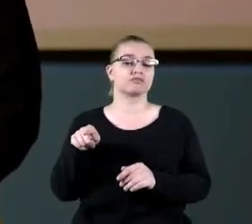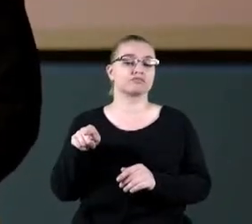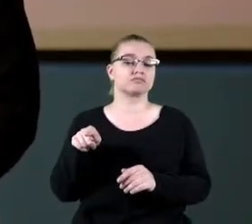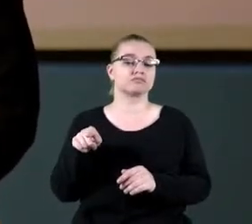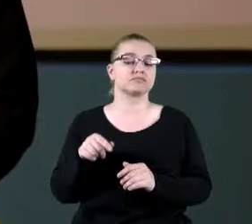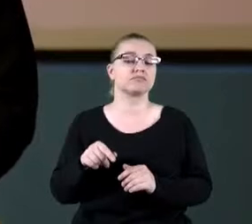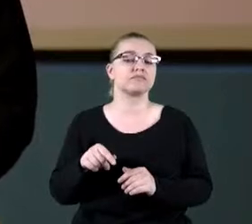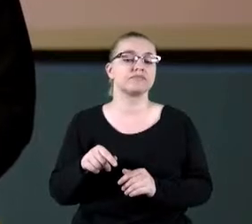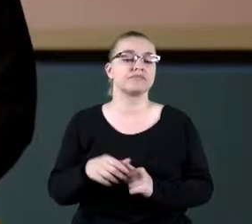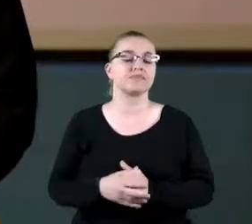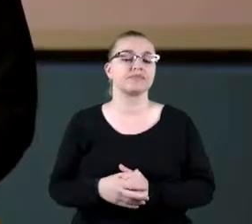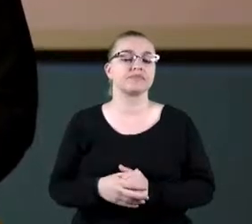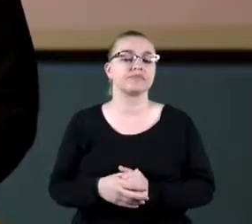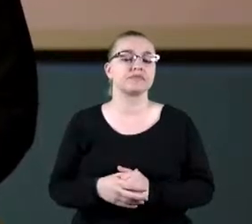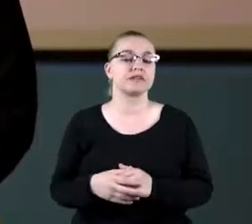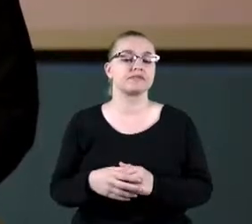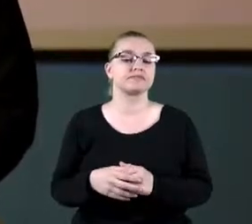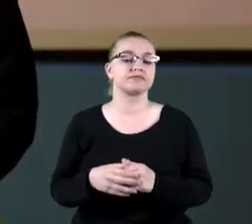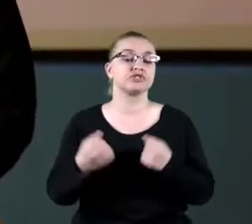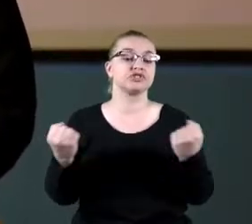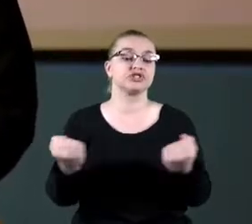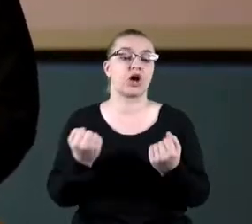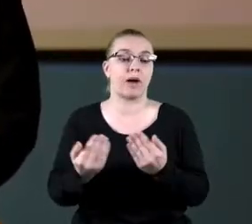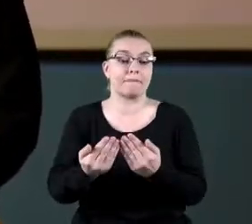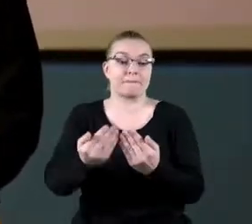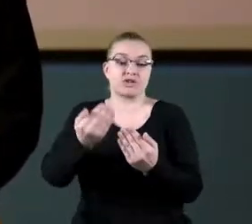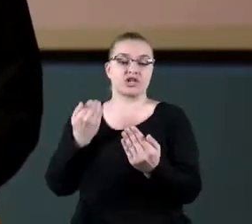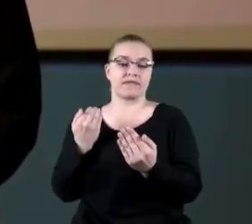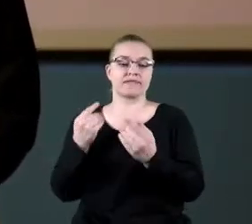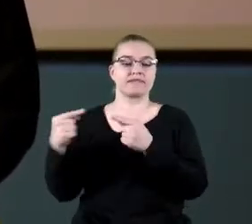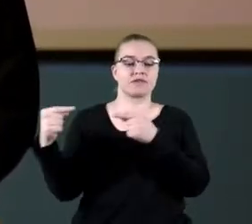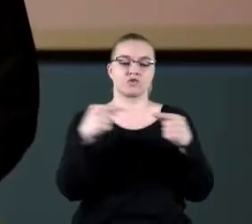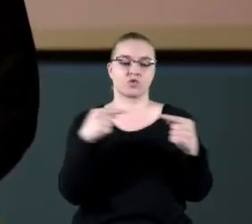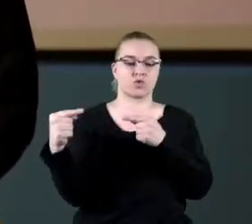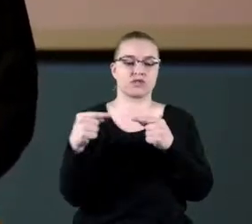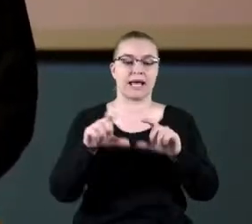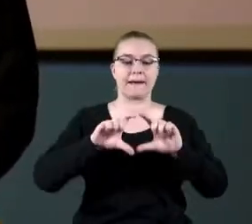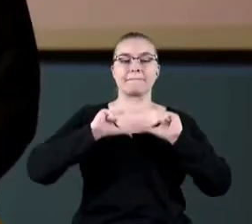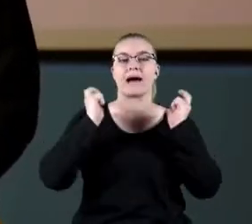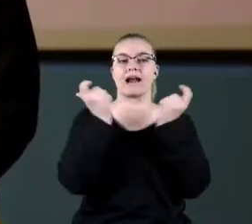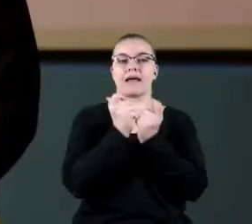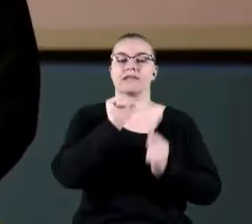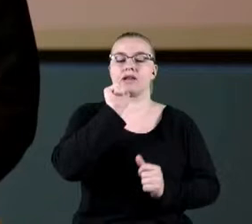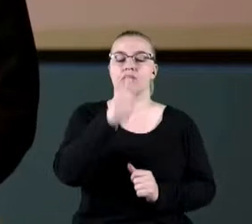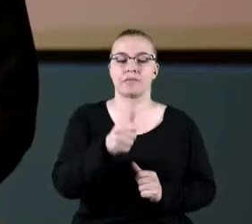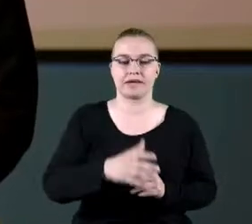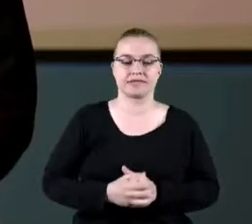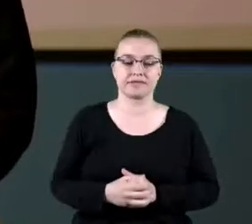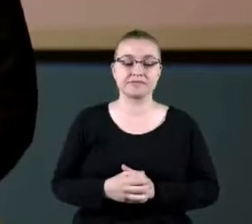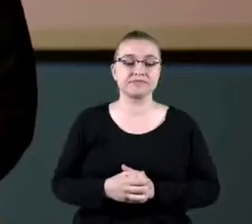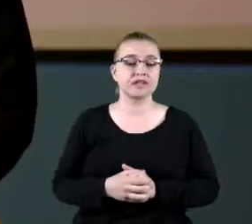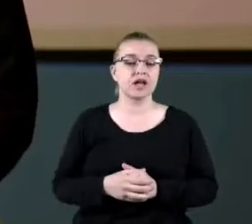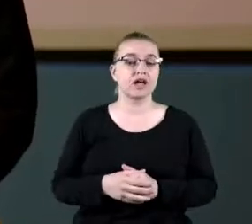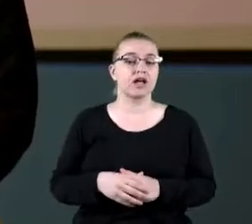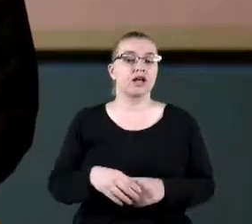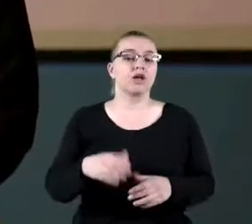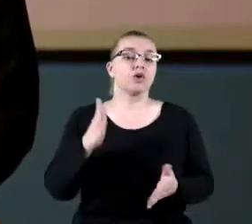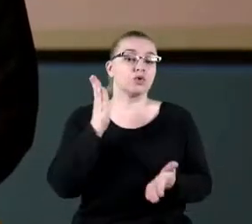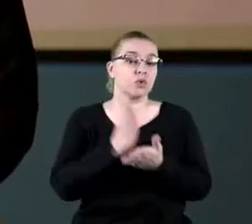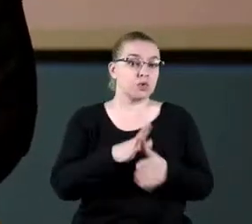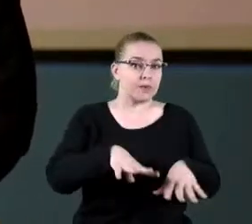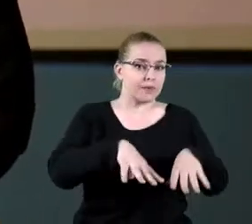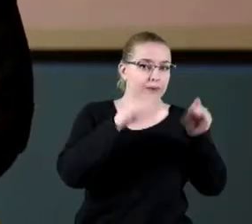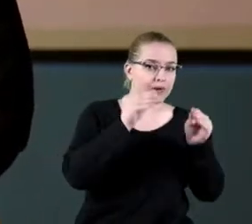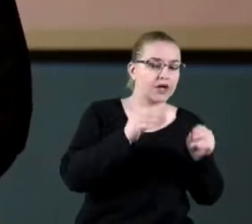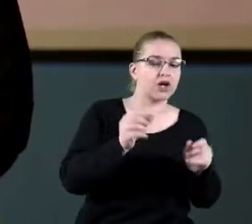For example, already from the beginning of the pandemic, in March 2020, our committee